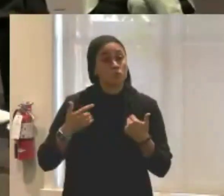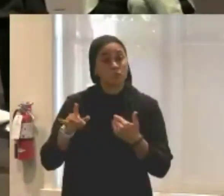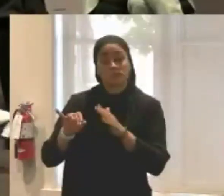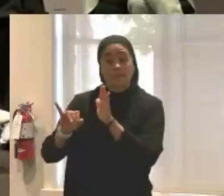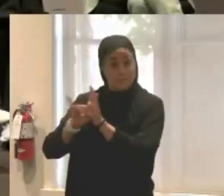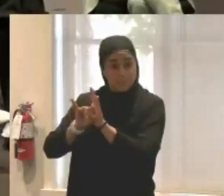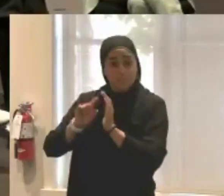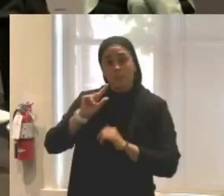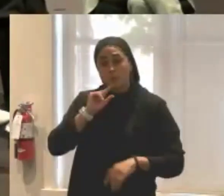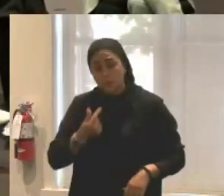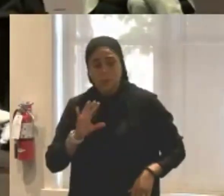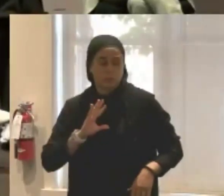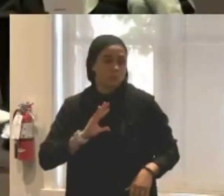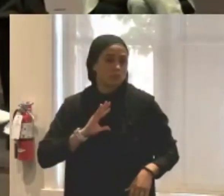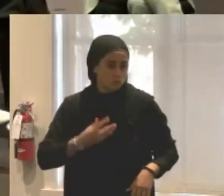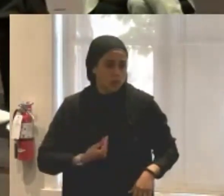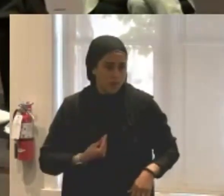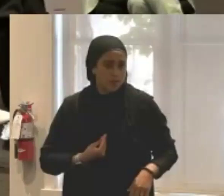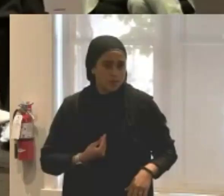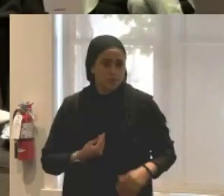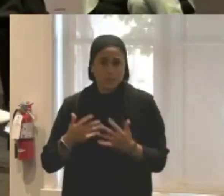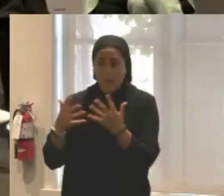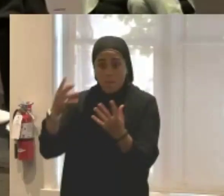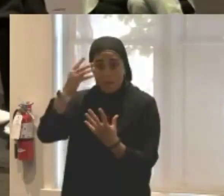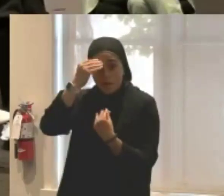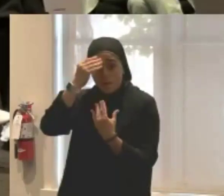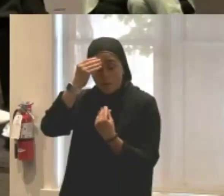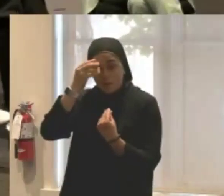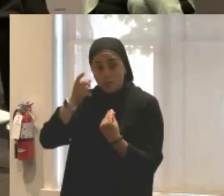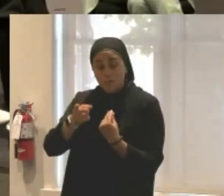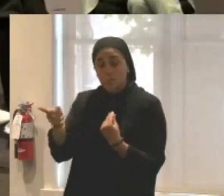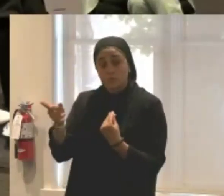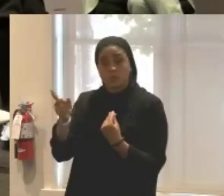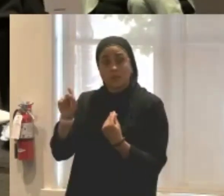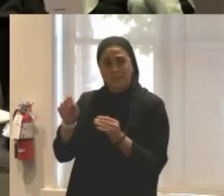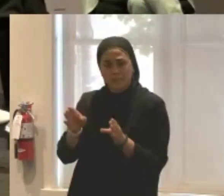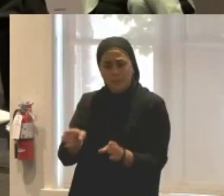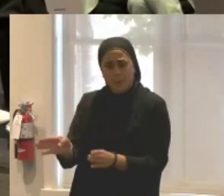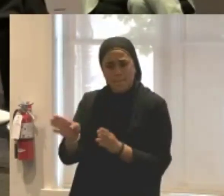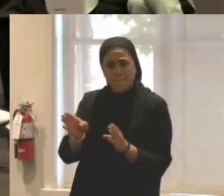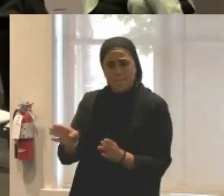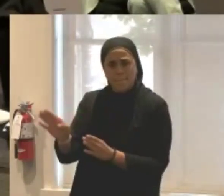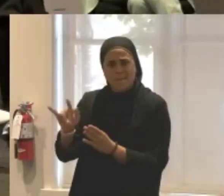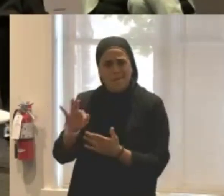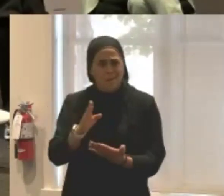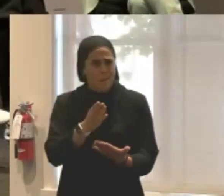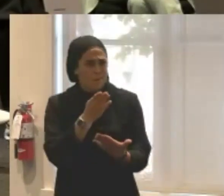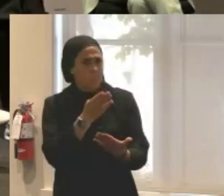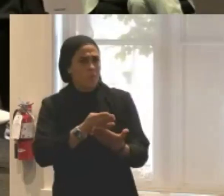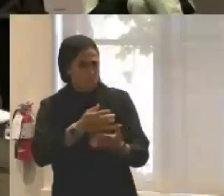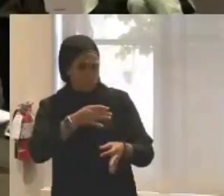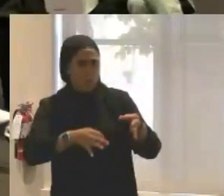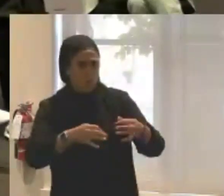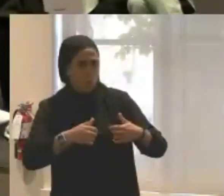as queer and trans, like how much information they have to prepare to prove in the courts